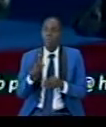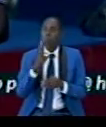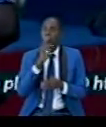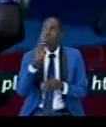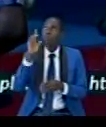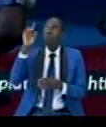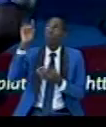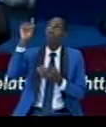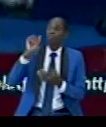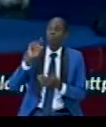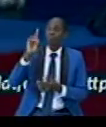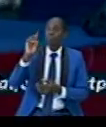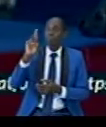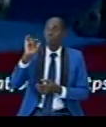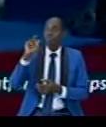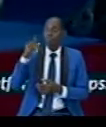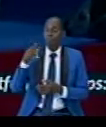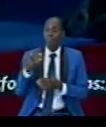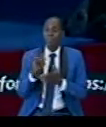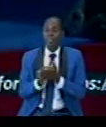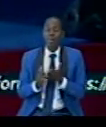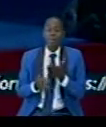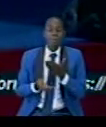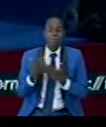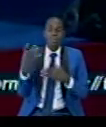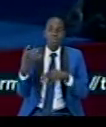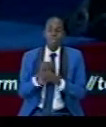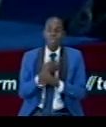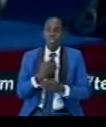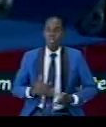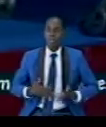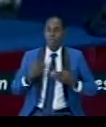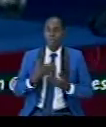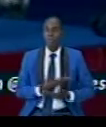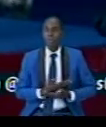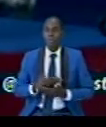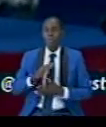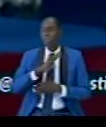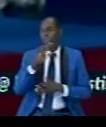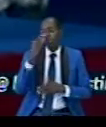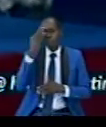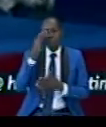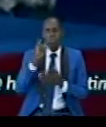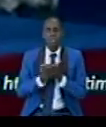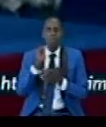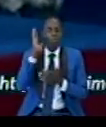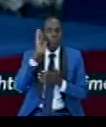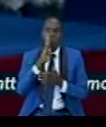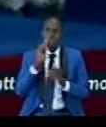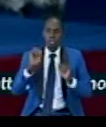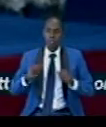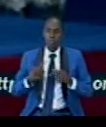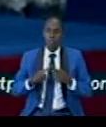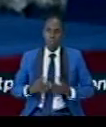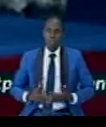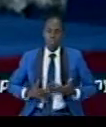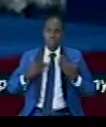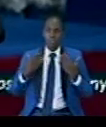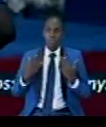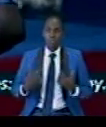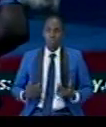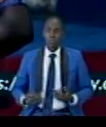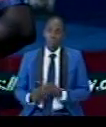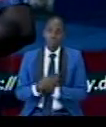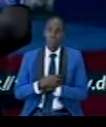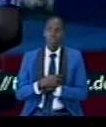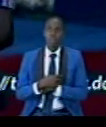baby. I never believe I will be alive today to testify the goodness of God. But God, who did this for me, if I did